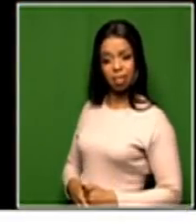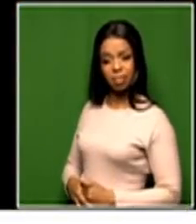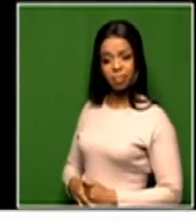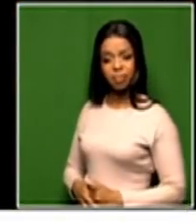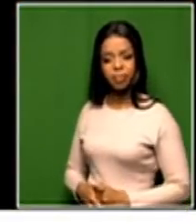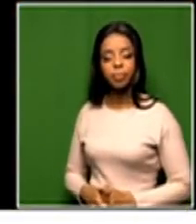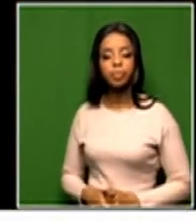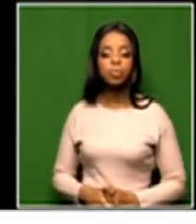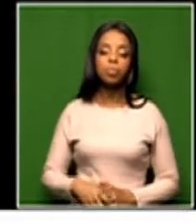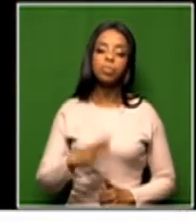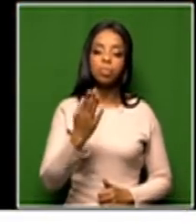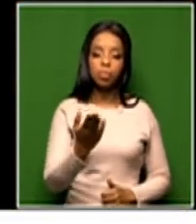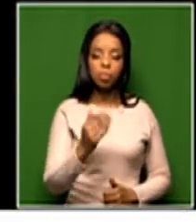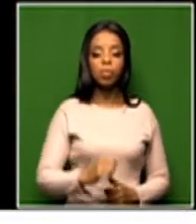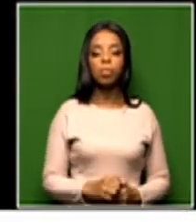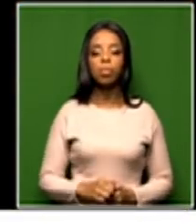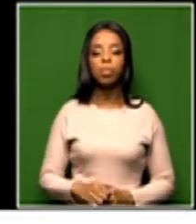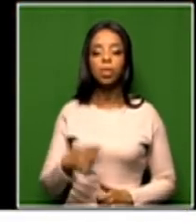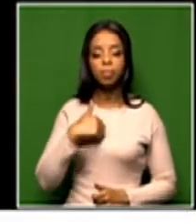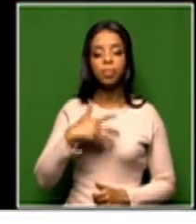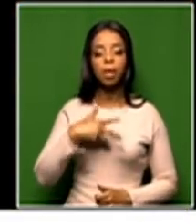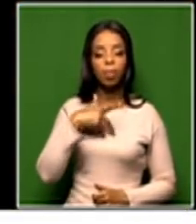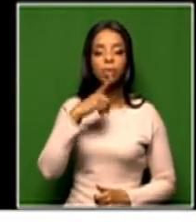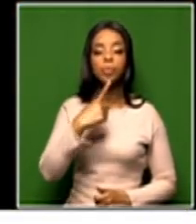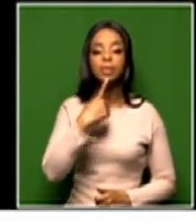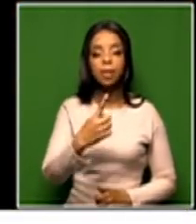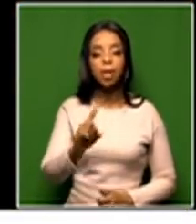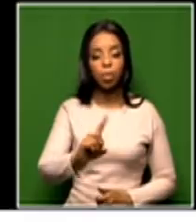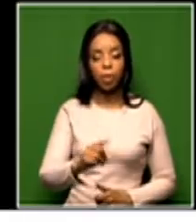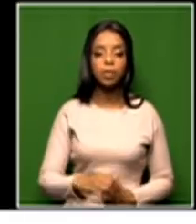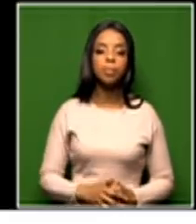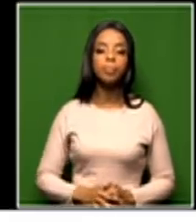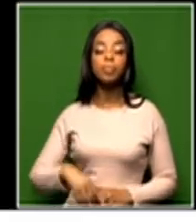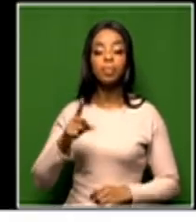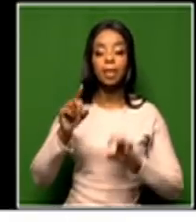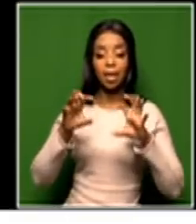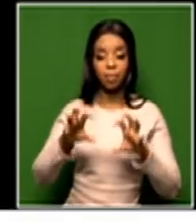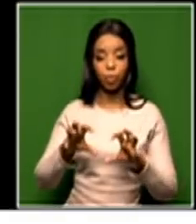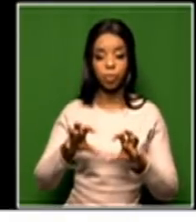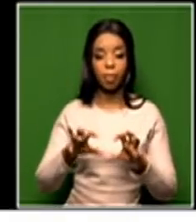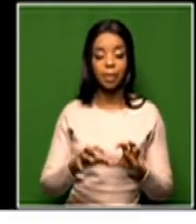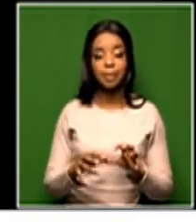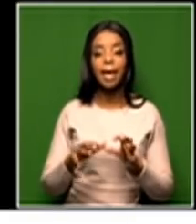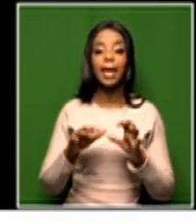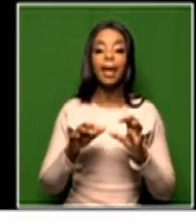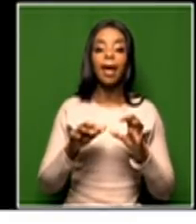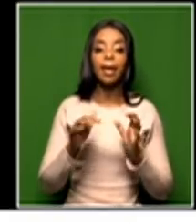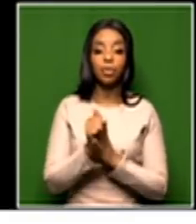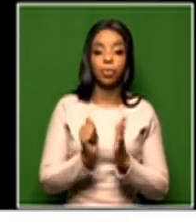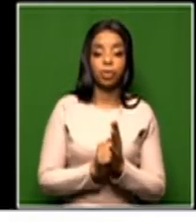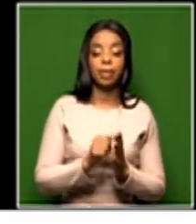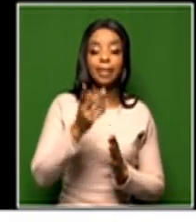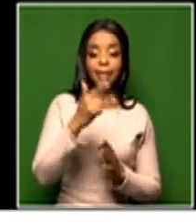to indicate the end that to the law enforcement agencies that if they continue on a